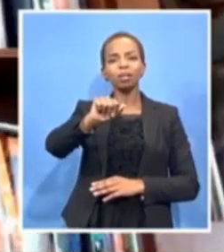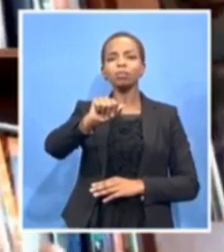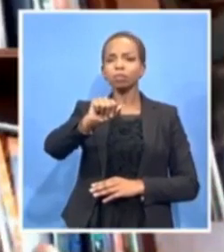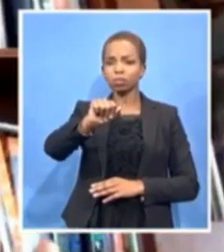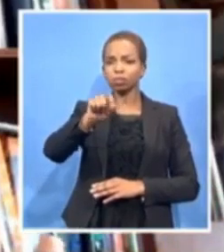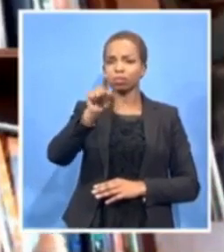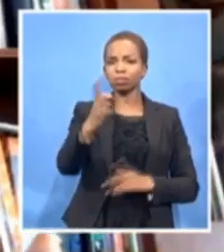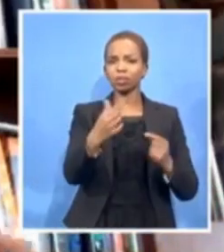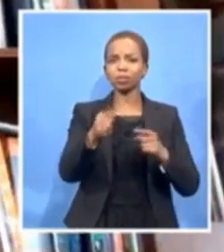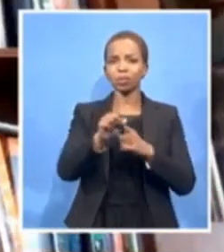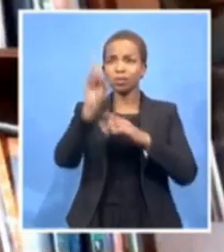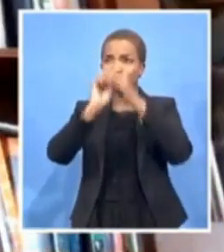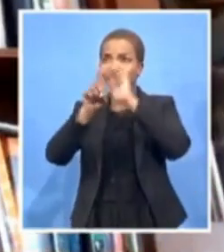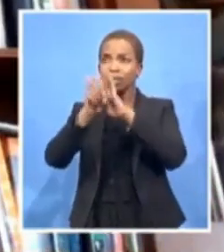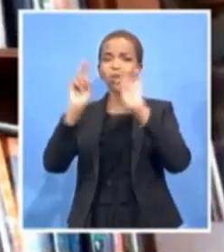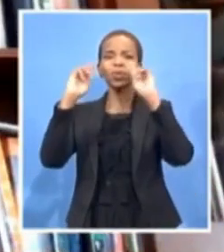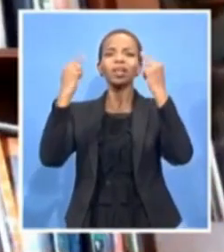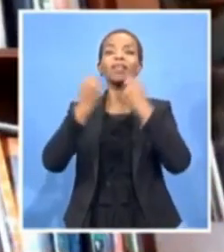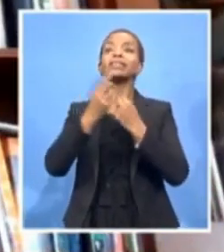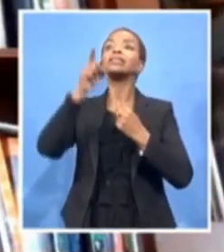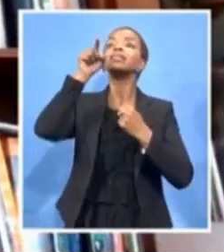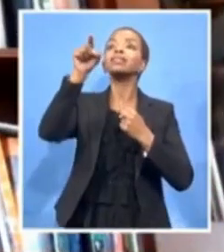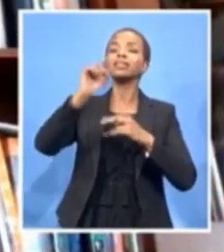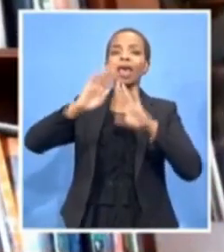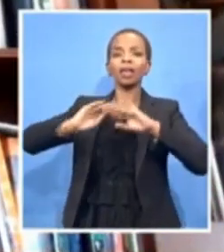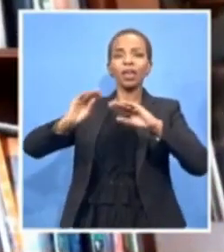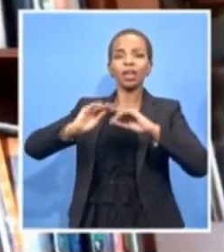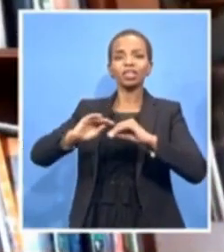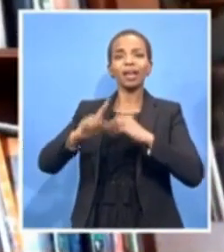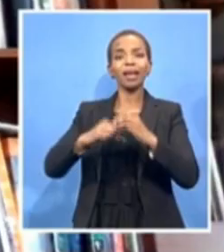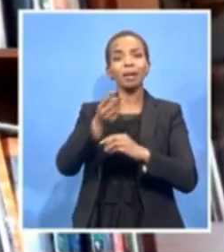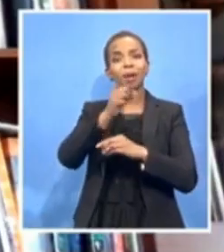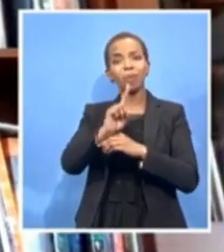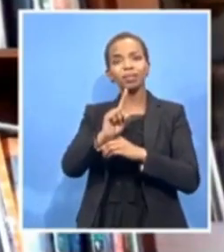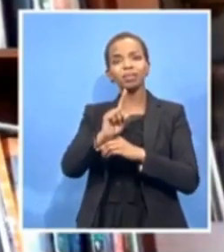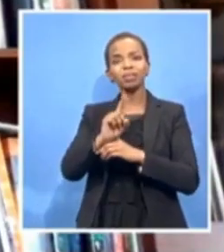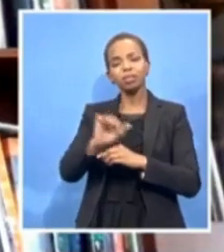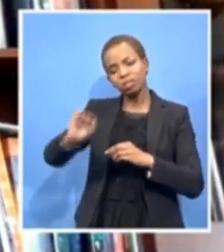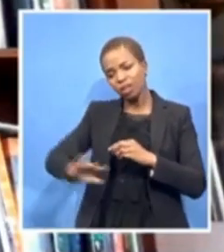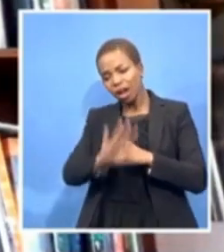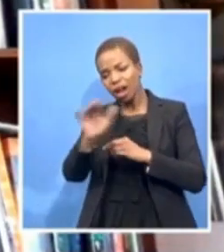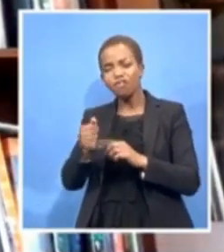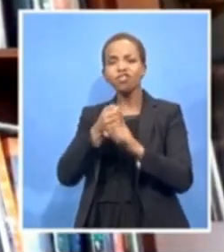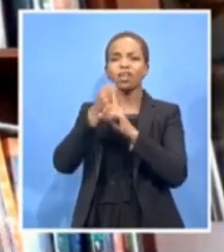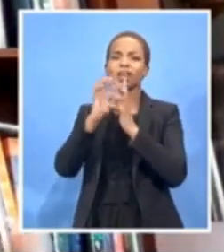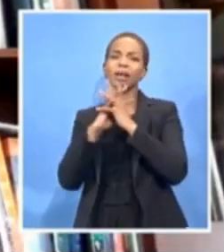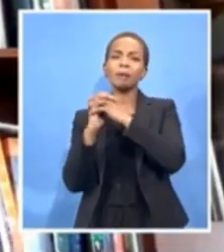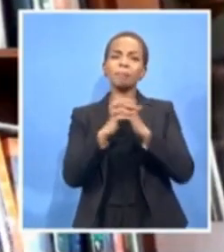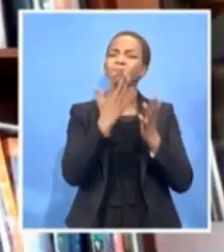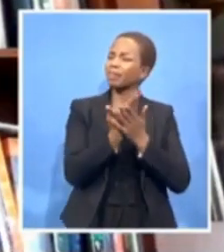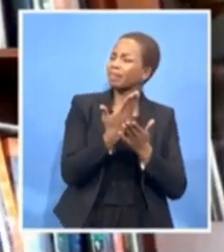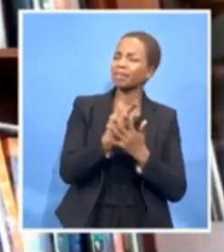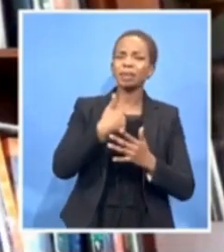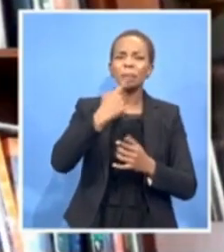Africanism. I can go on and on, but there is no reason why we should give